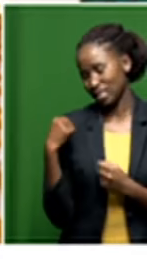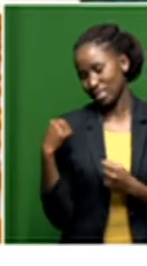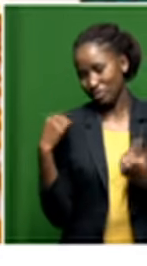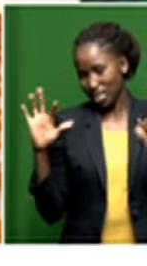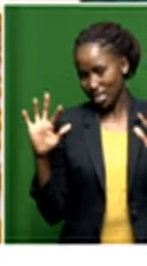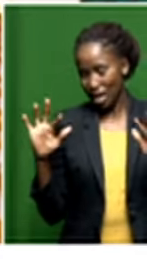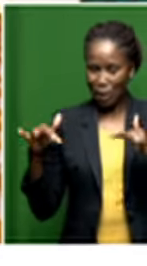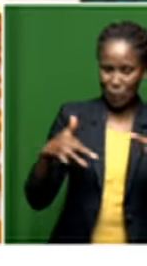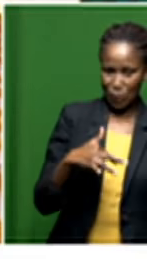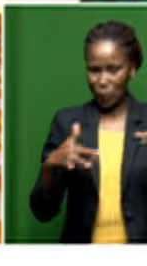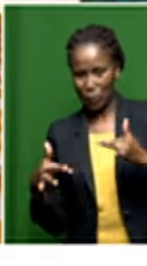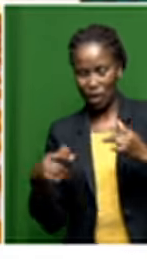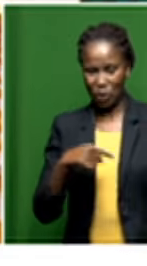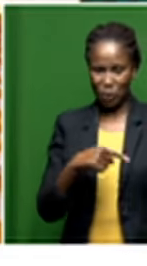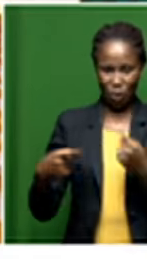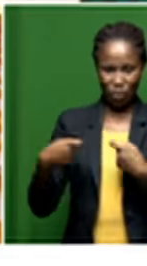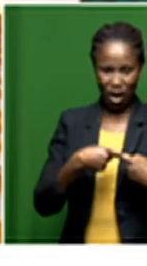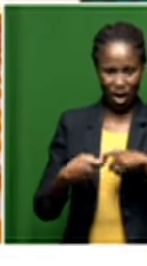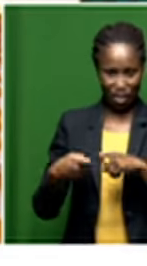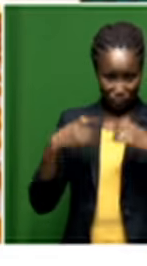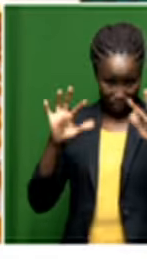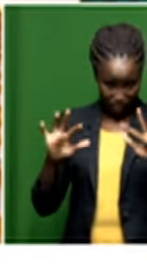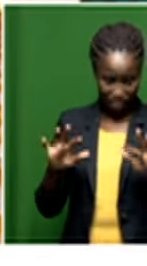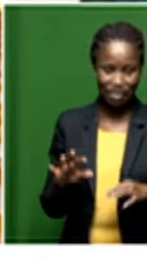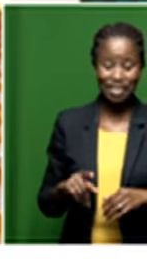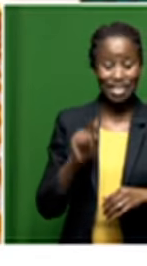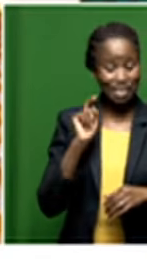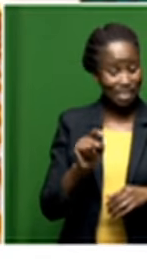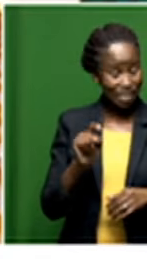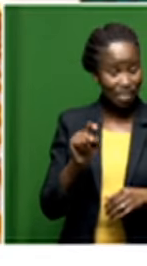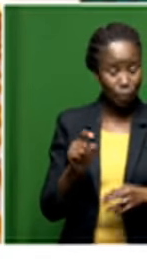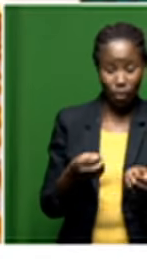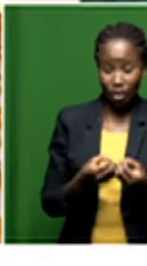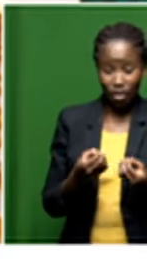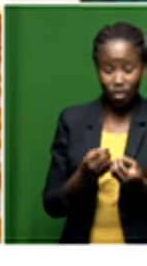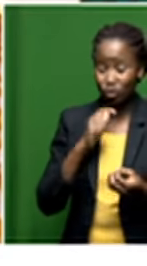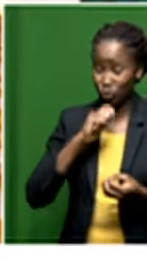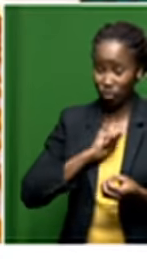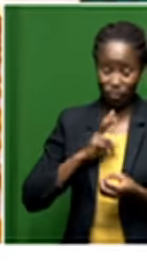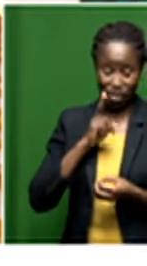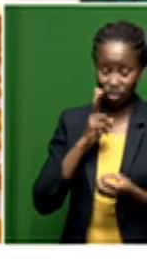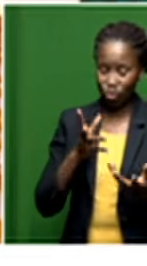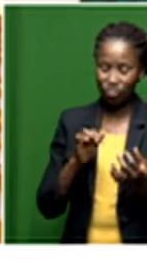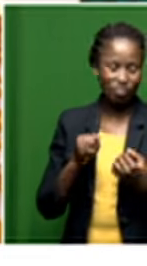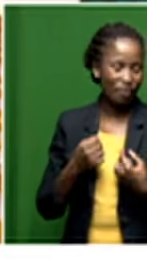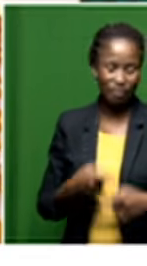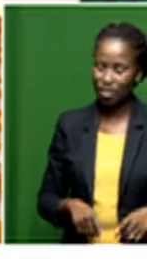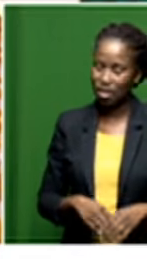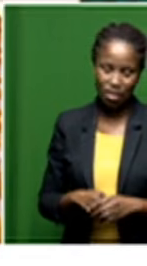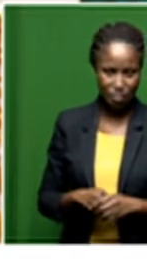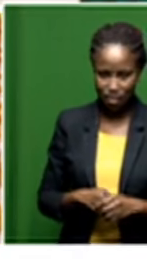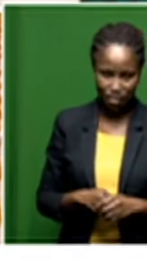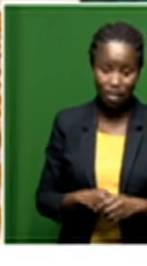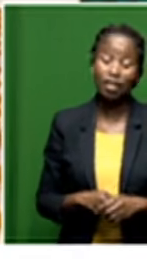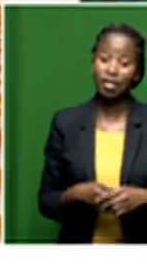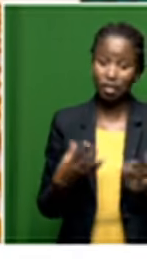of fighting that took place. And this was, these are not the kind of things we want to see in the run-up to these elections.